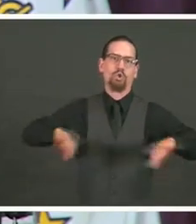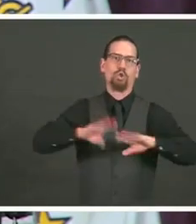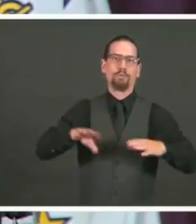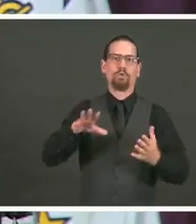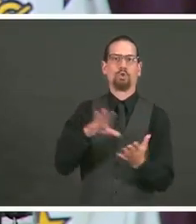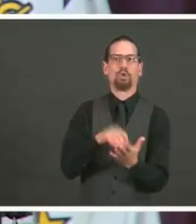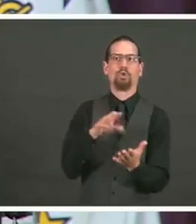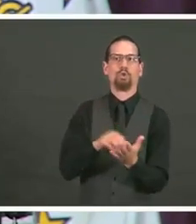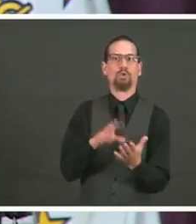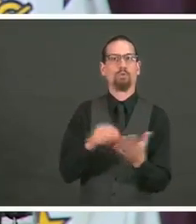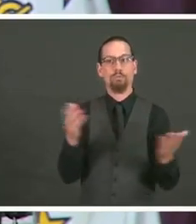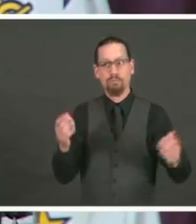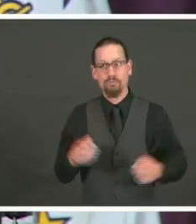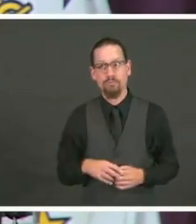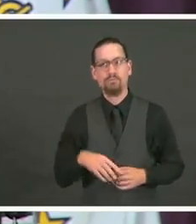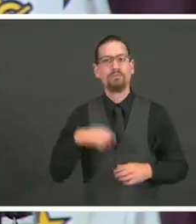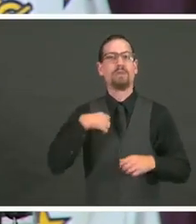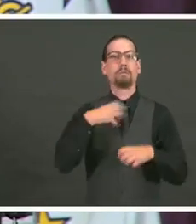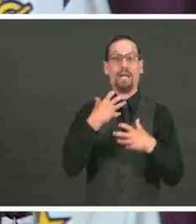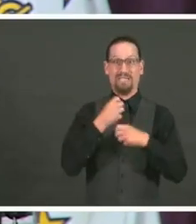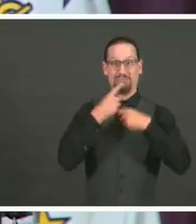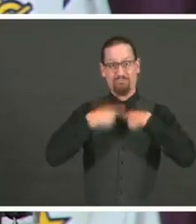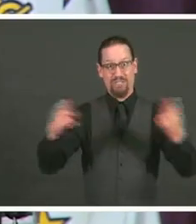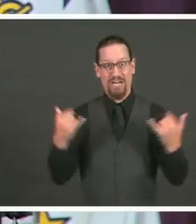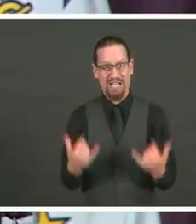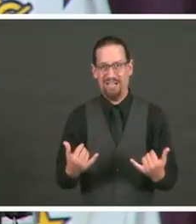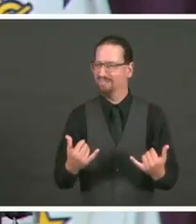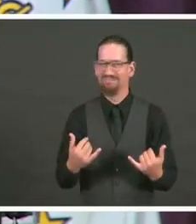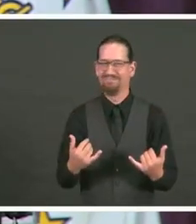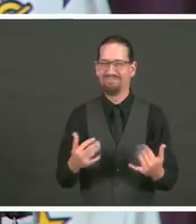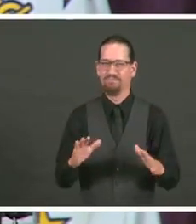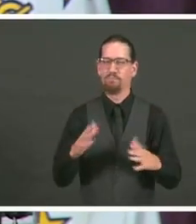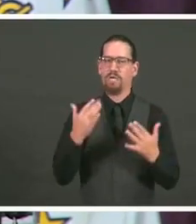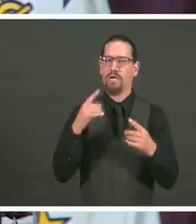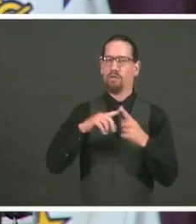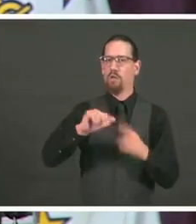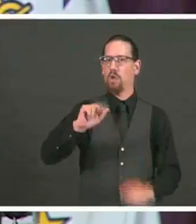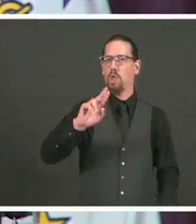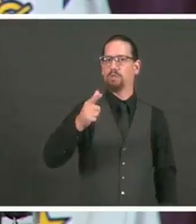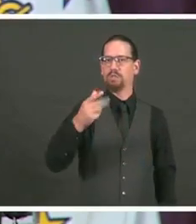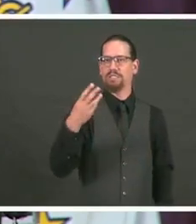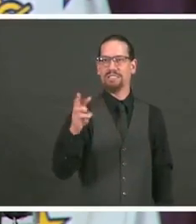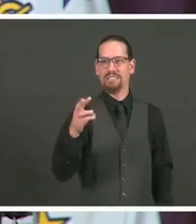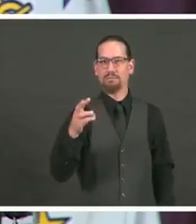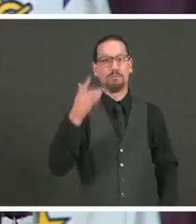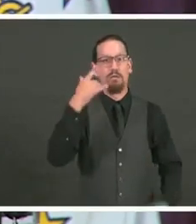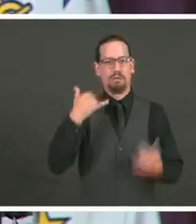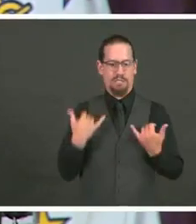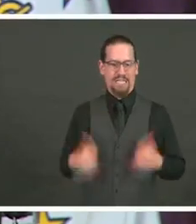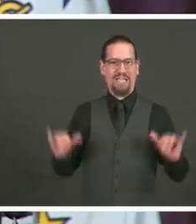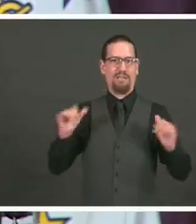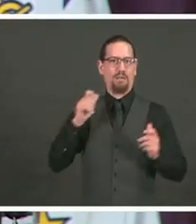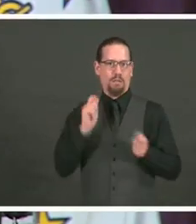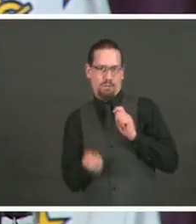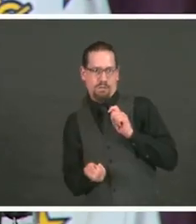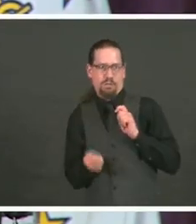these announcements sooner, I do too. The reality is things change every day. So right now we're